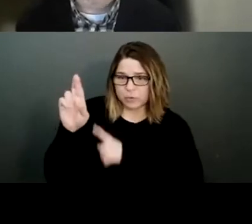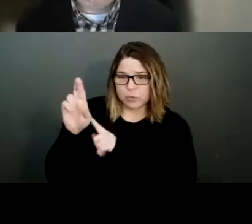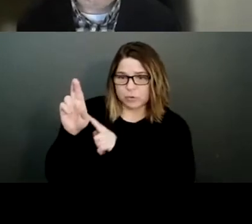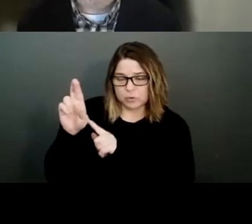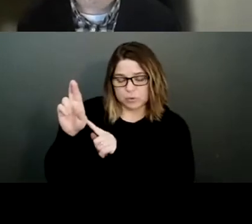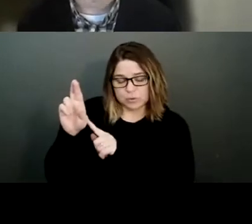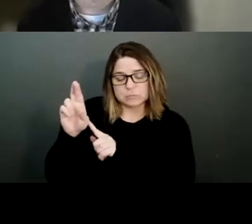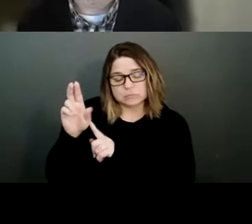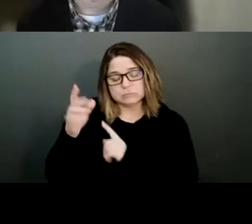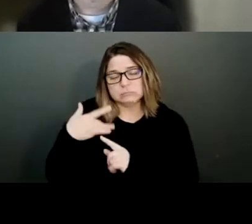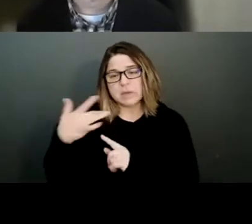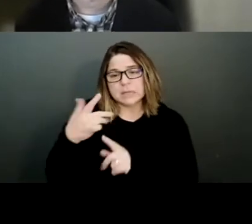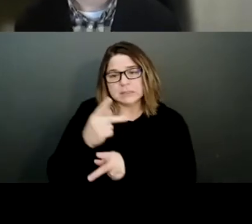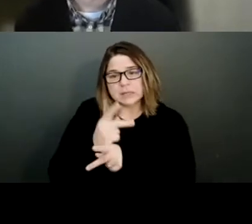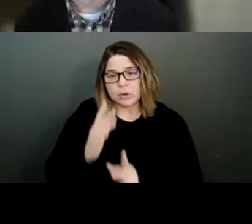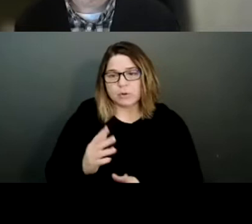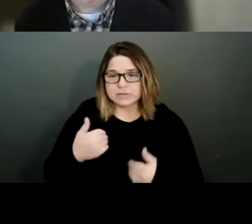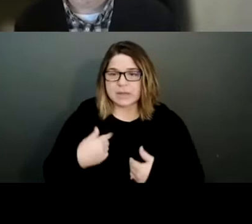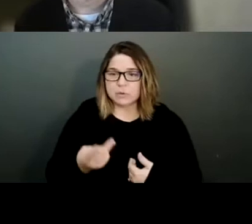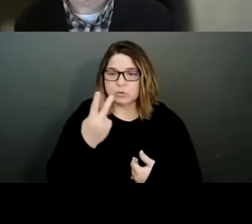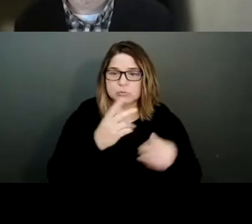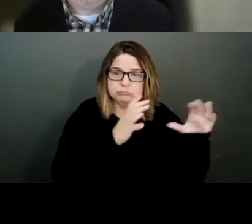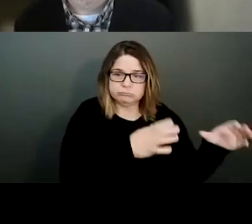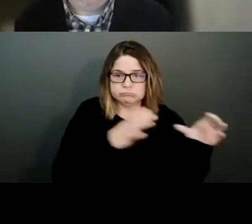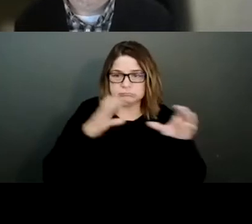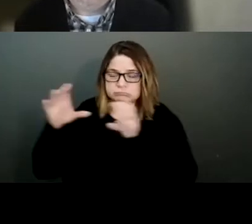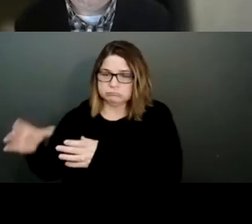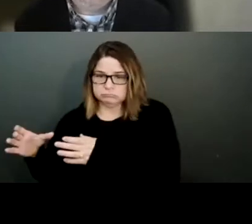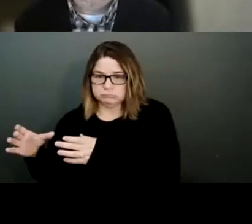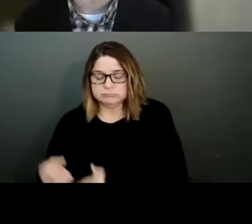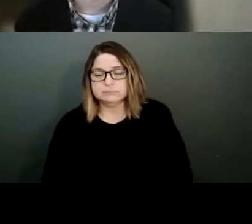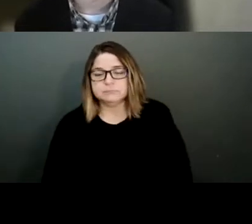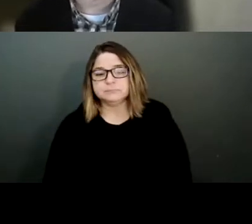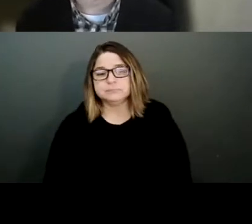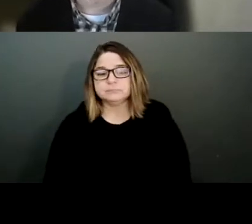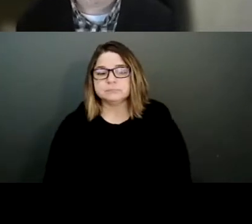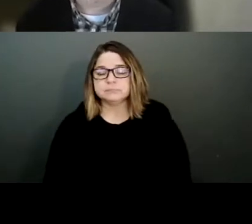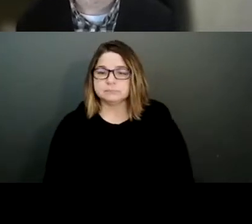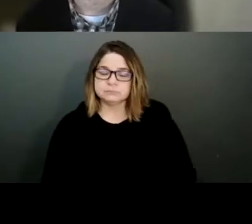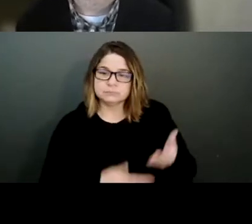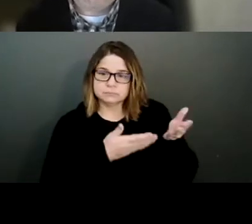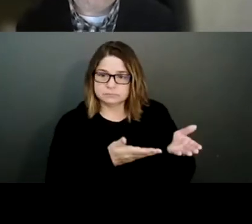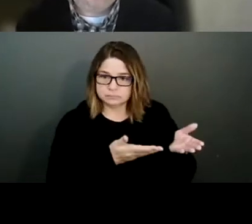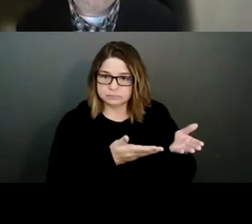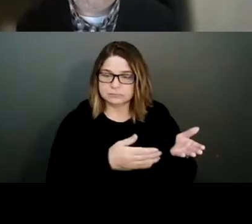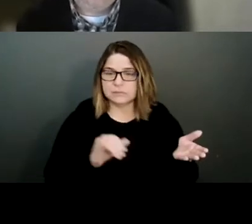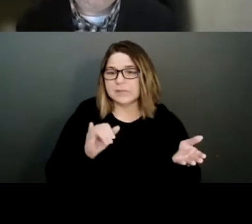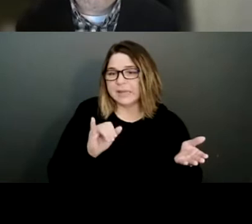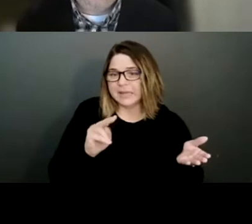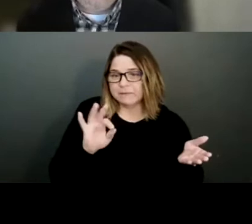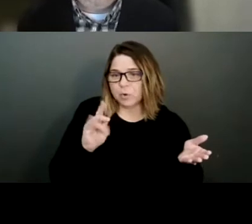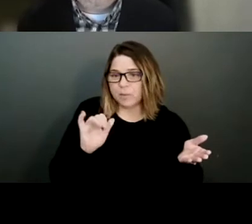generally, caregivers fall into 2 different buckets or 2 different groups. First are informal